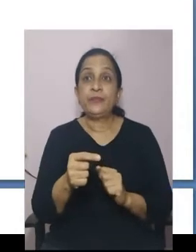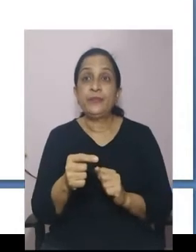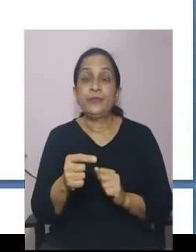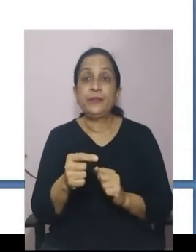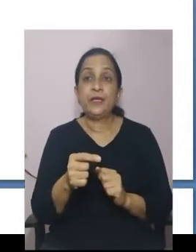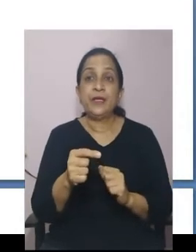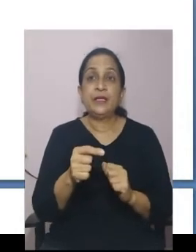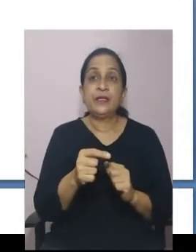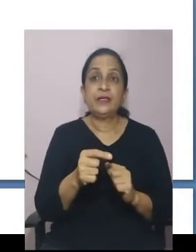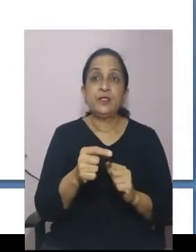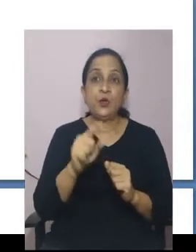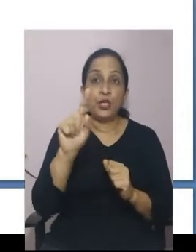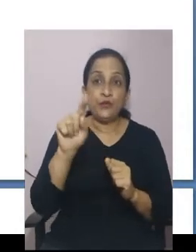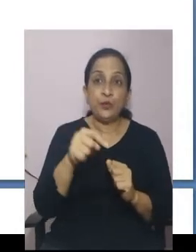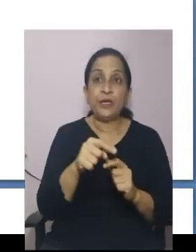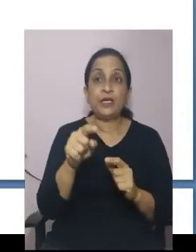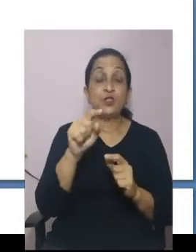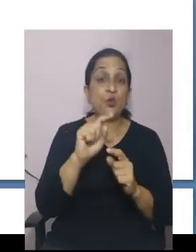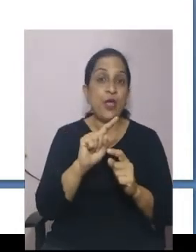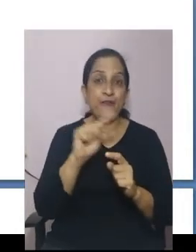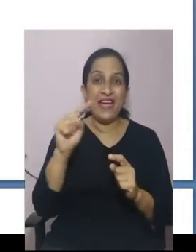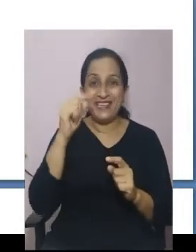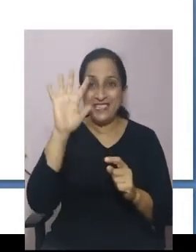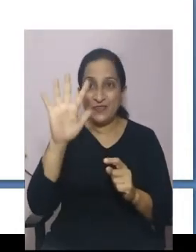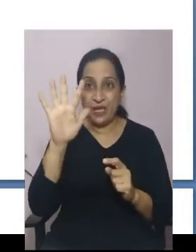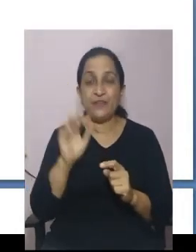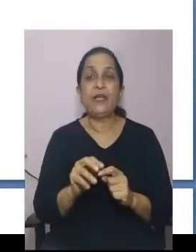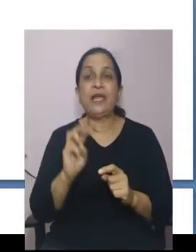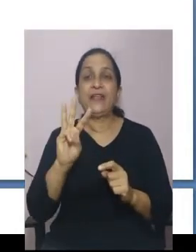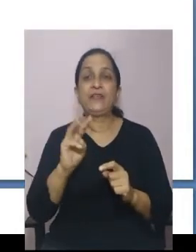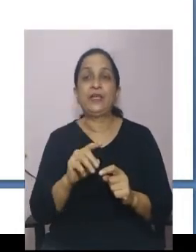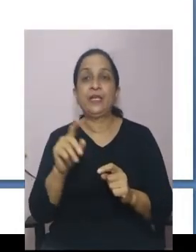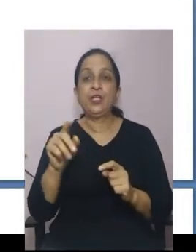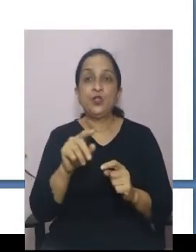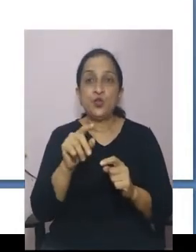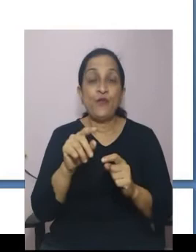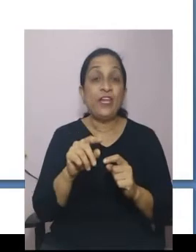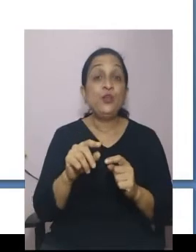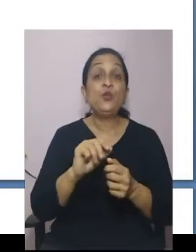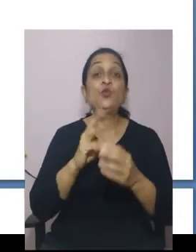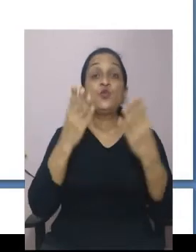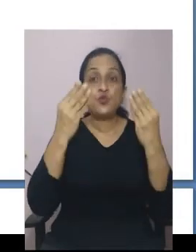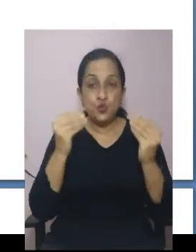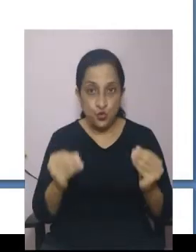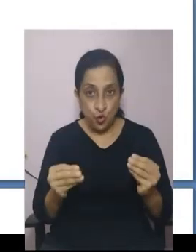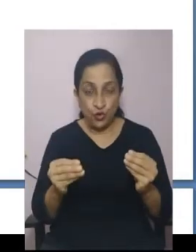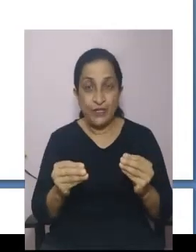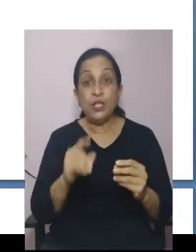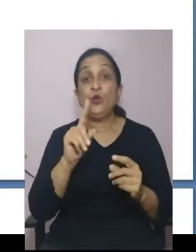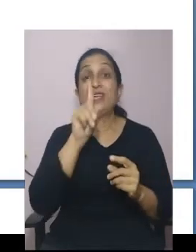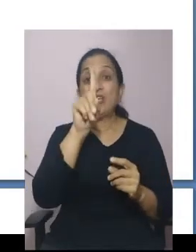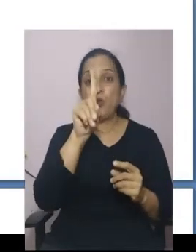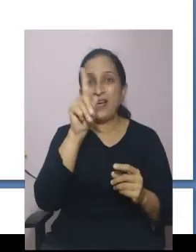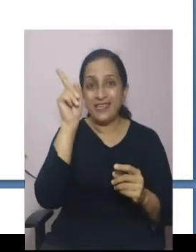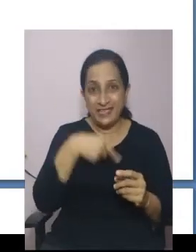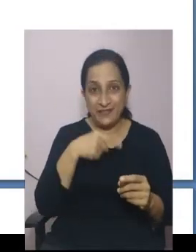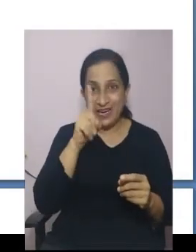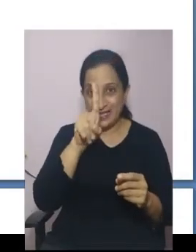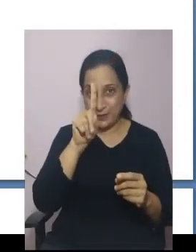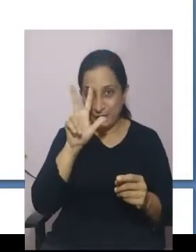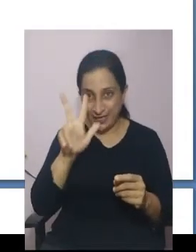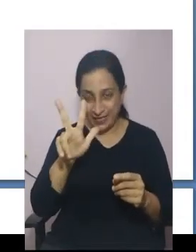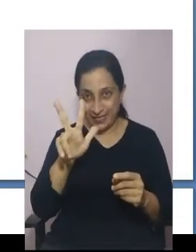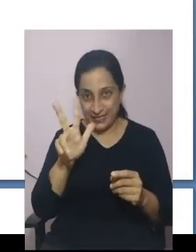and plus 5 becomes minus. Okay, then you solve this, you get 1 upon